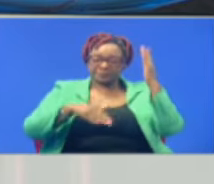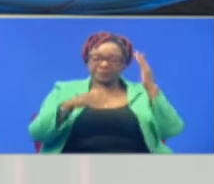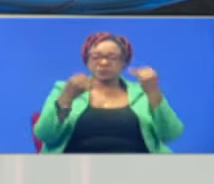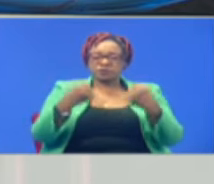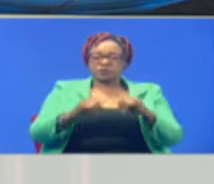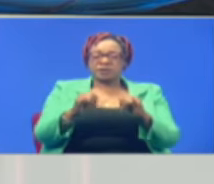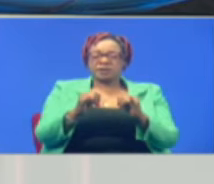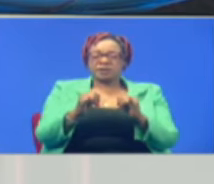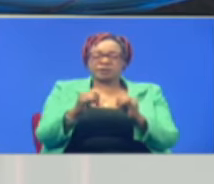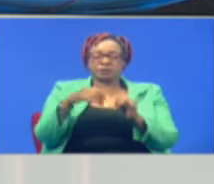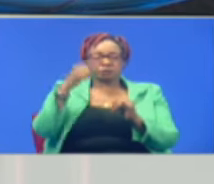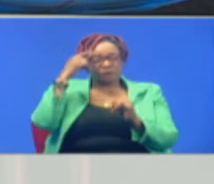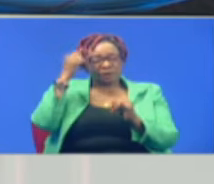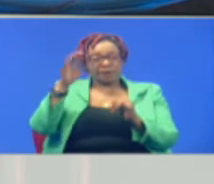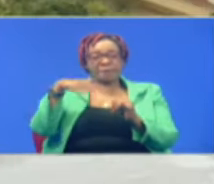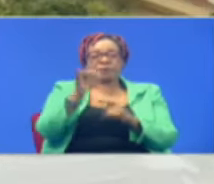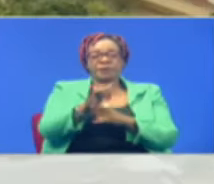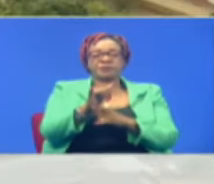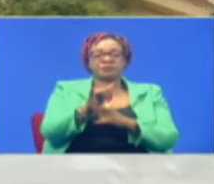sense of it all.